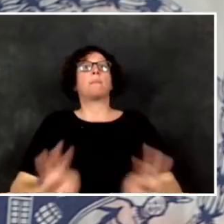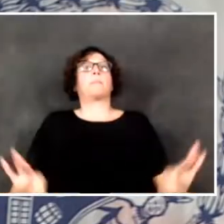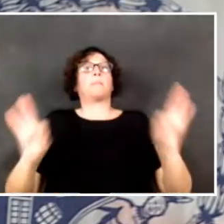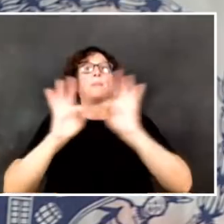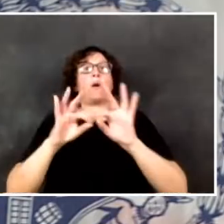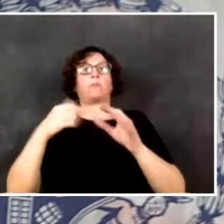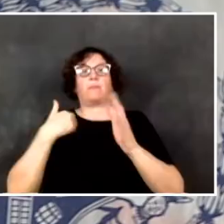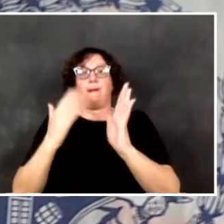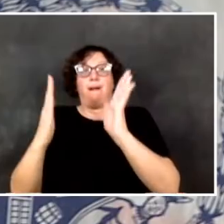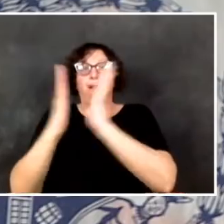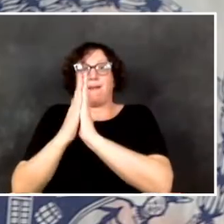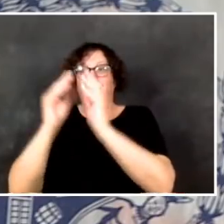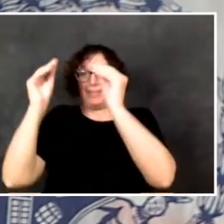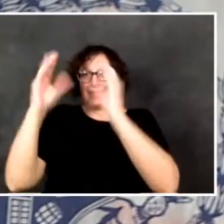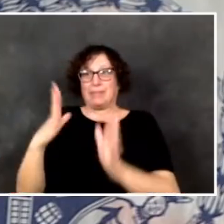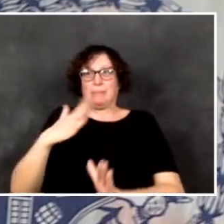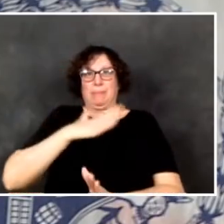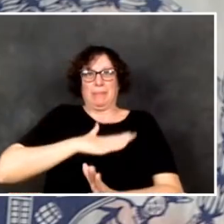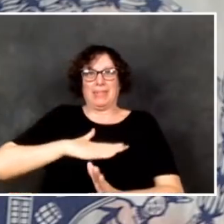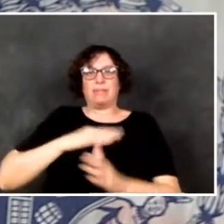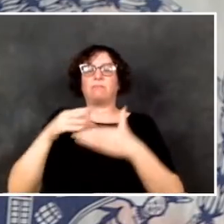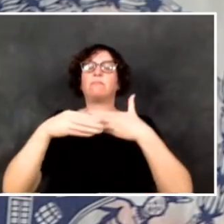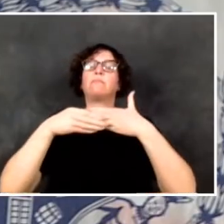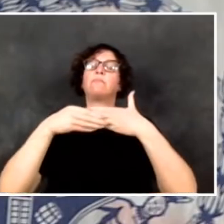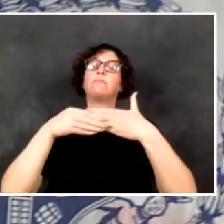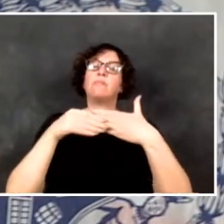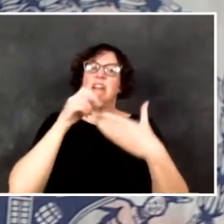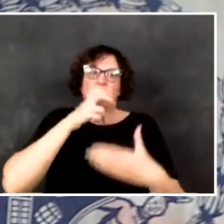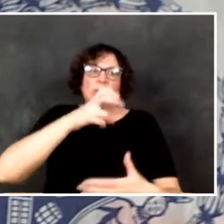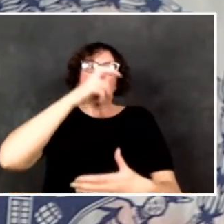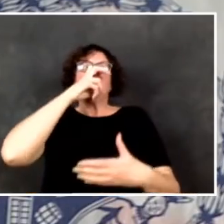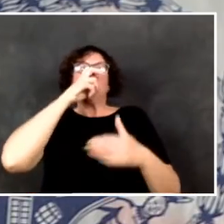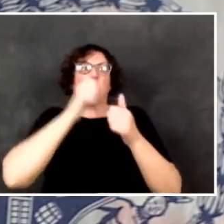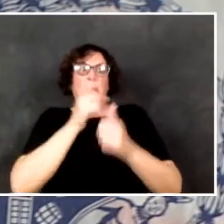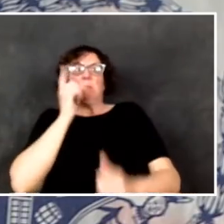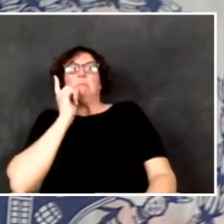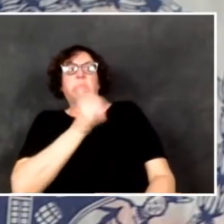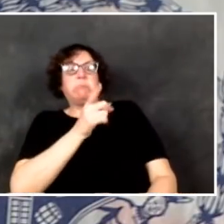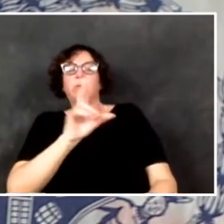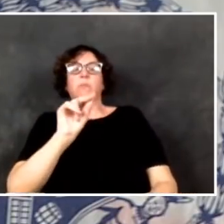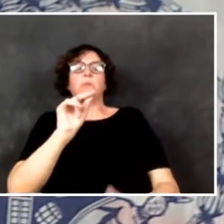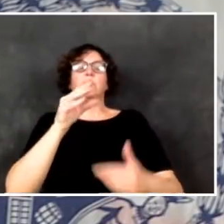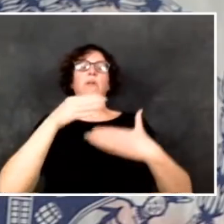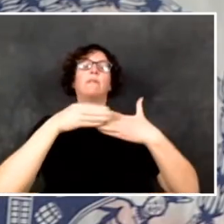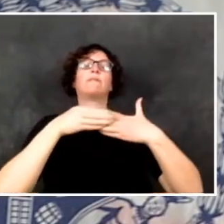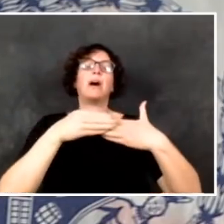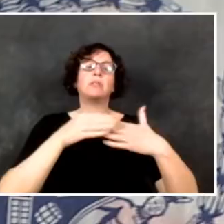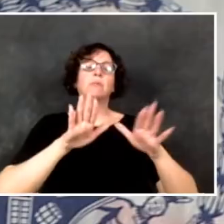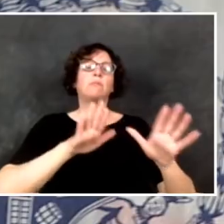students are working off of packets, some students are working online. So the two words that I keep